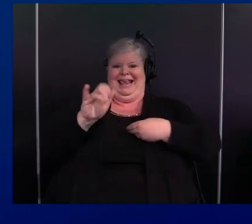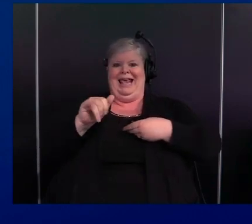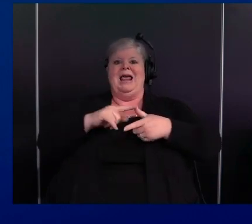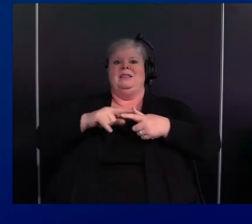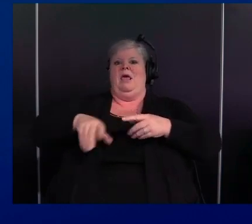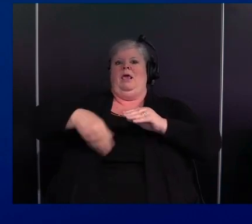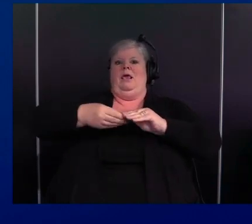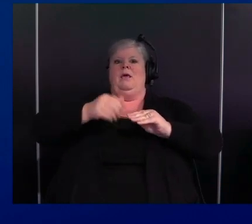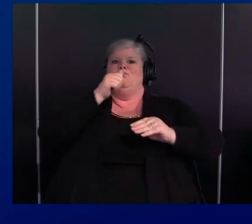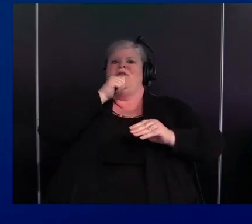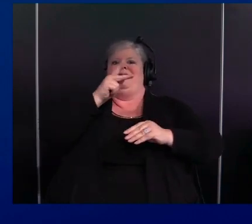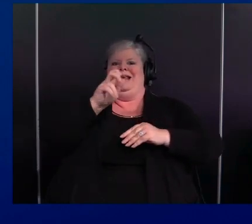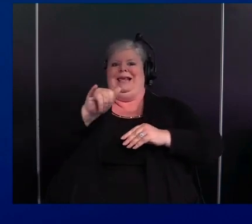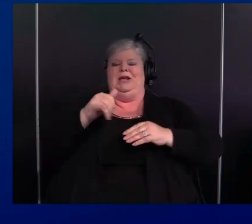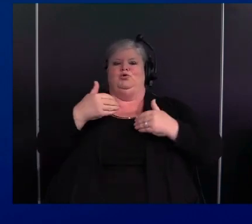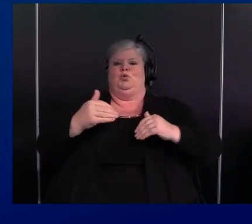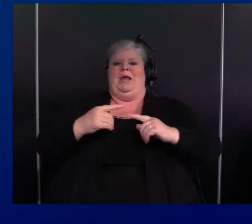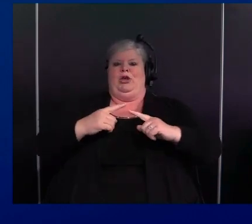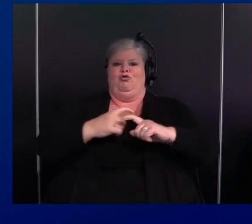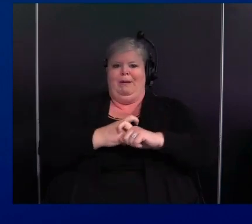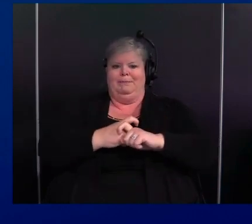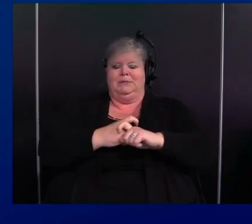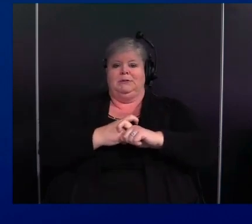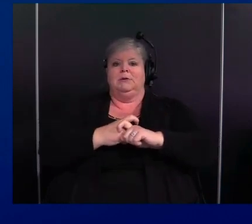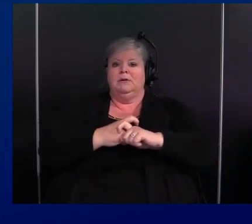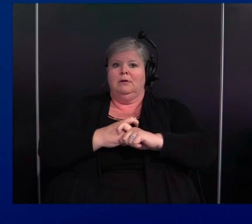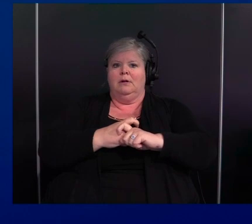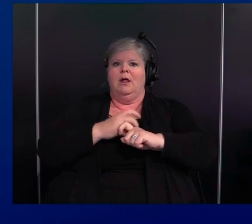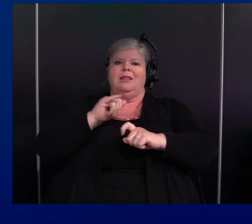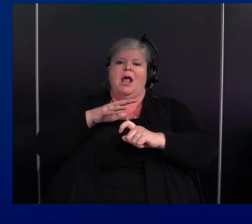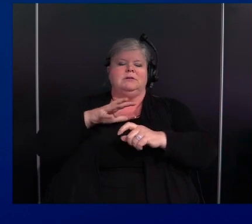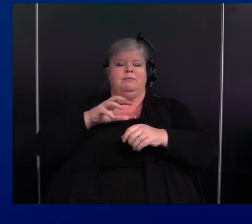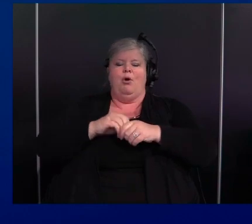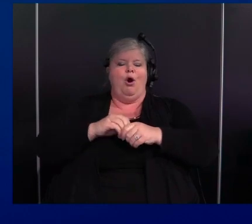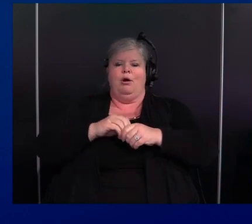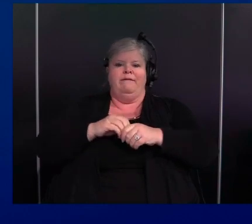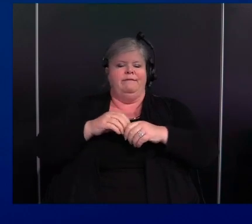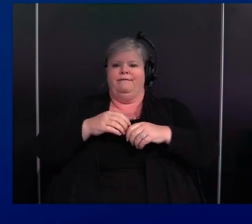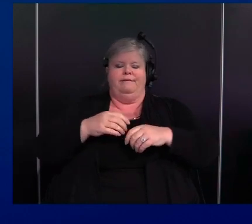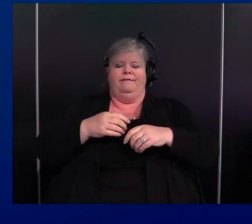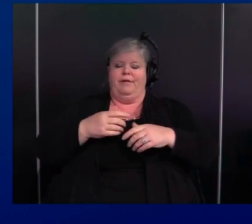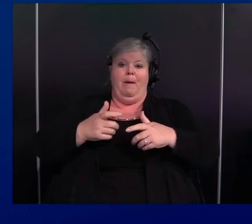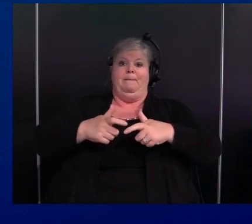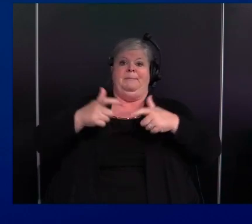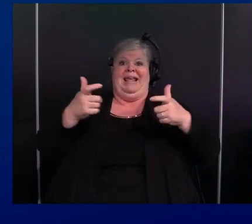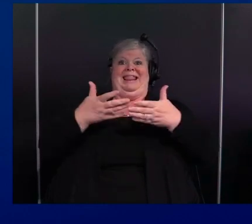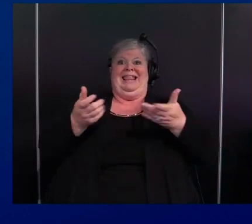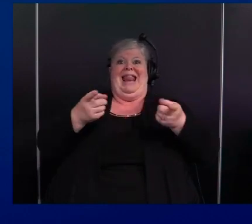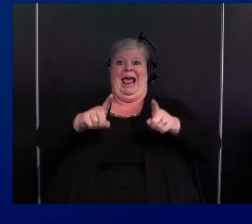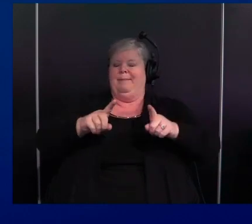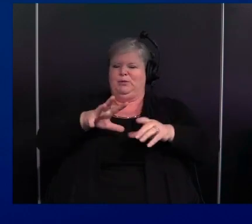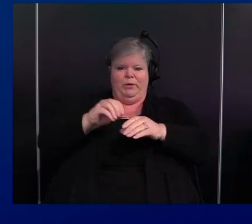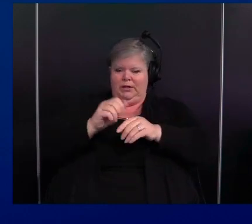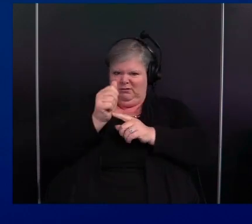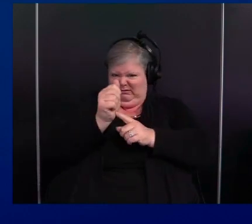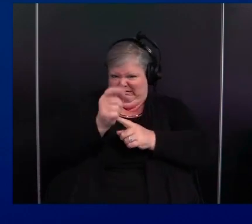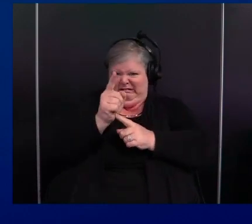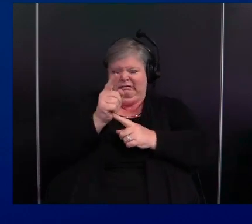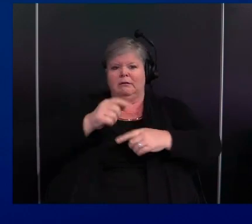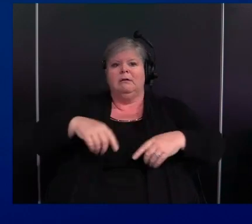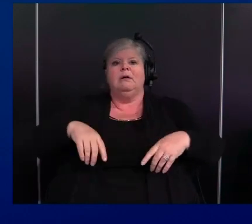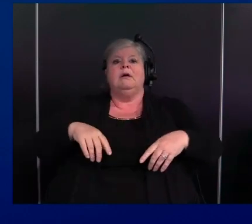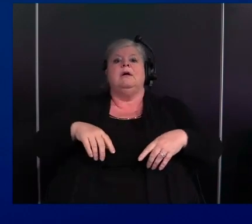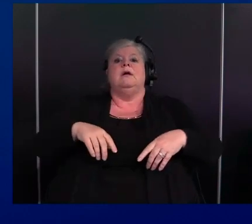to encrypt and sign things. And that is a part of a big, long dance that happens in a few milliseconds. So they say, okay, for this